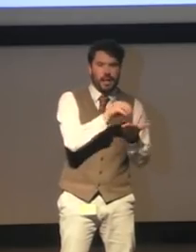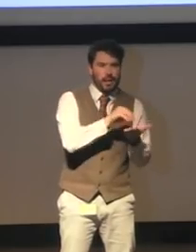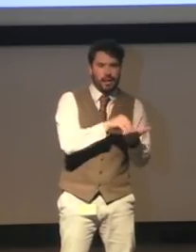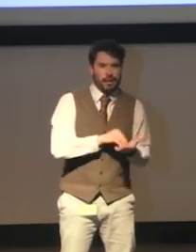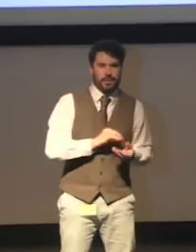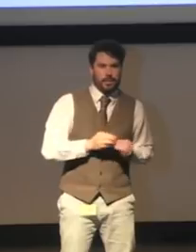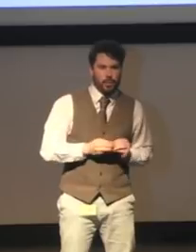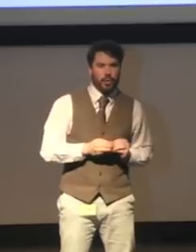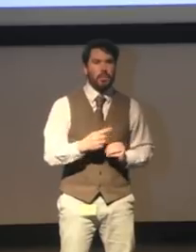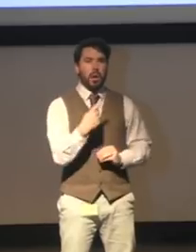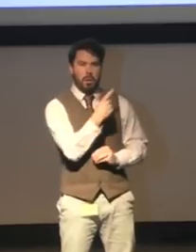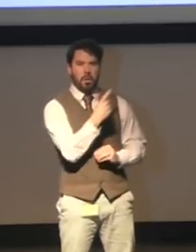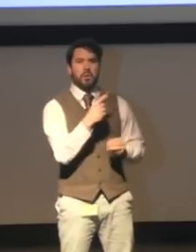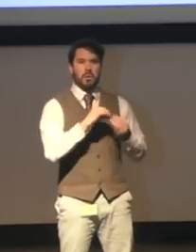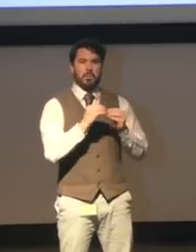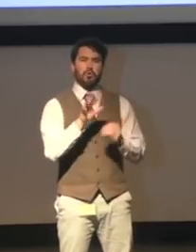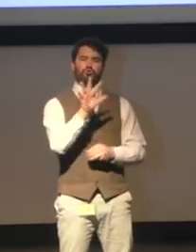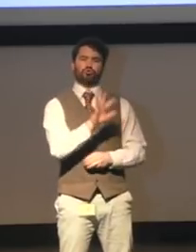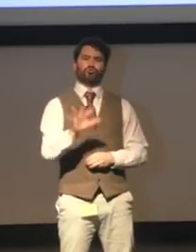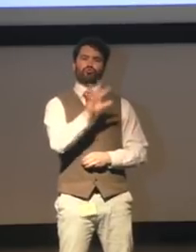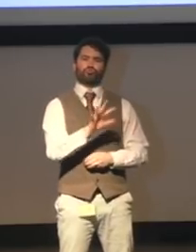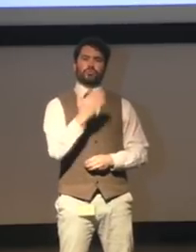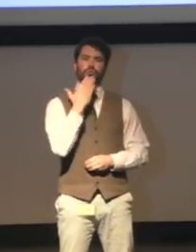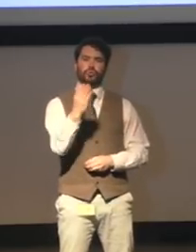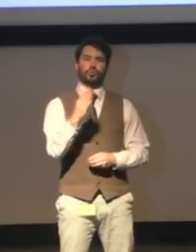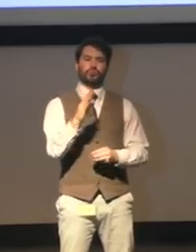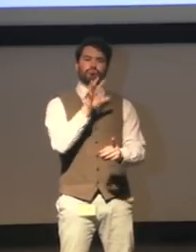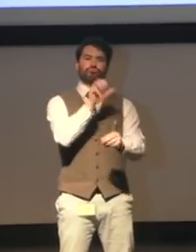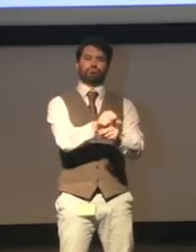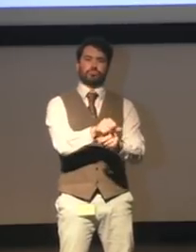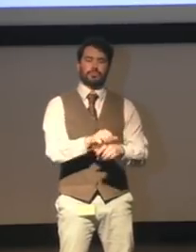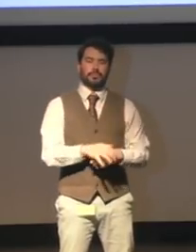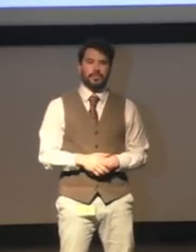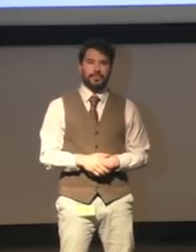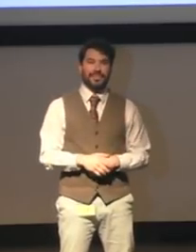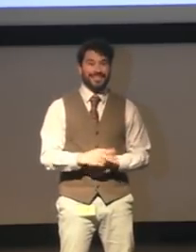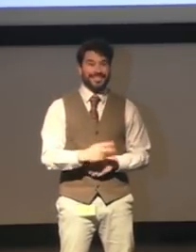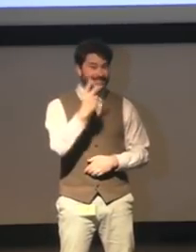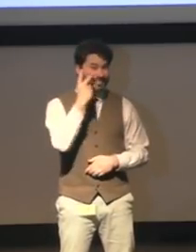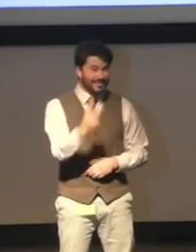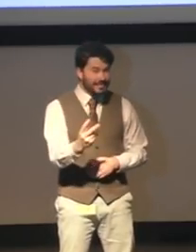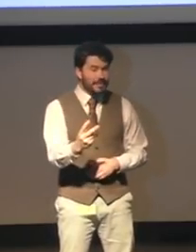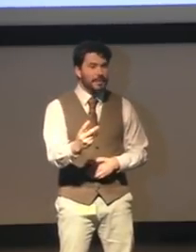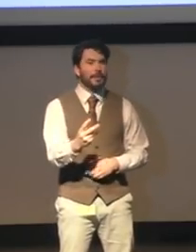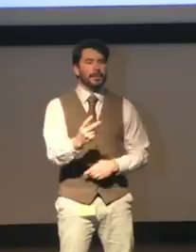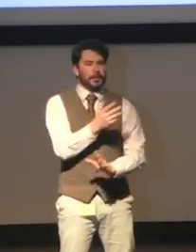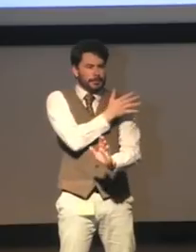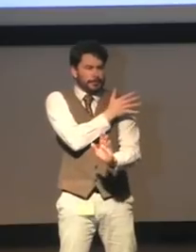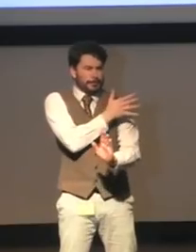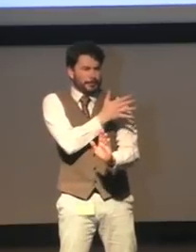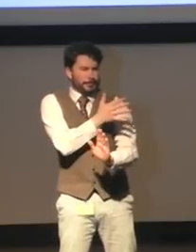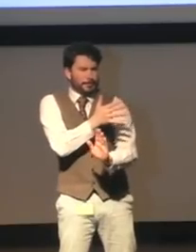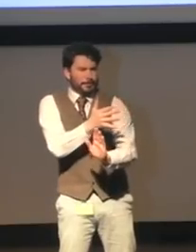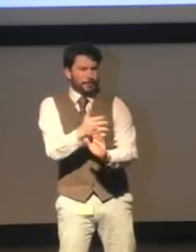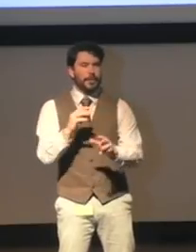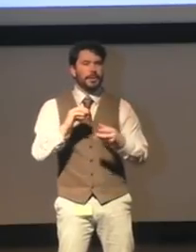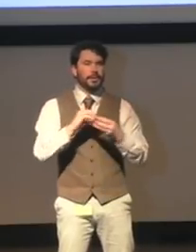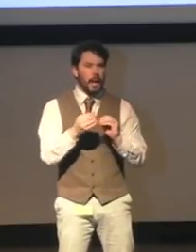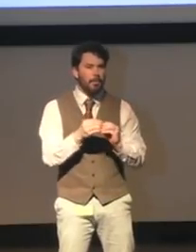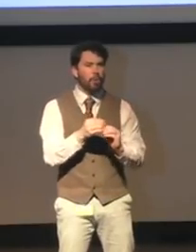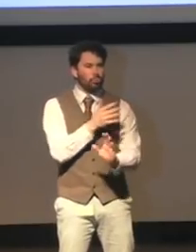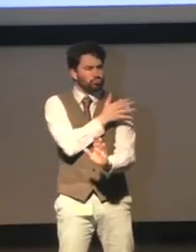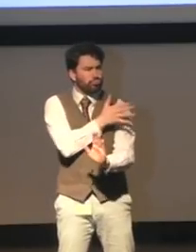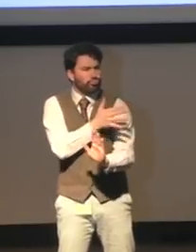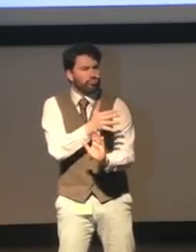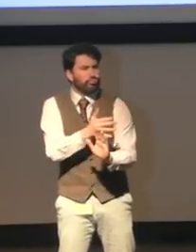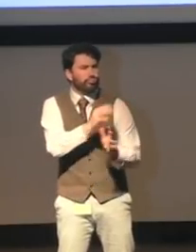the impact there has been. This shows what the accumulation of of those patients have been over time. So